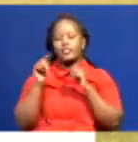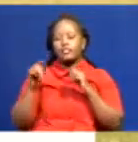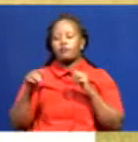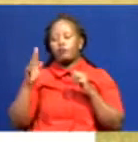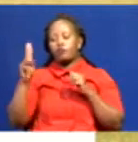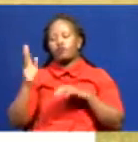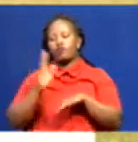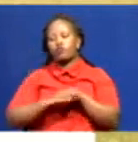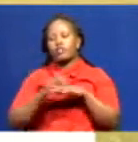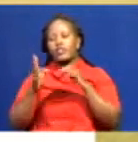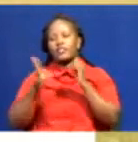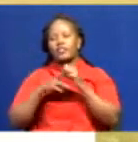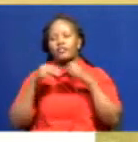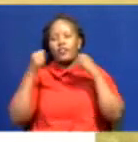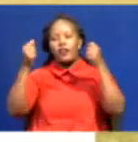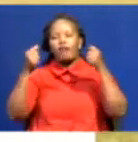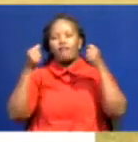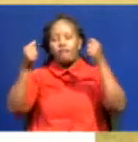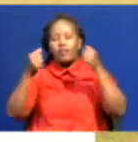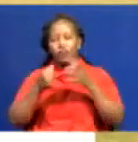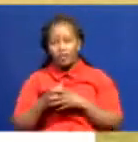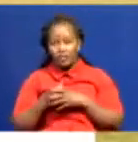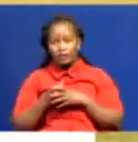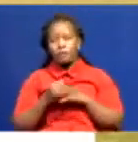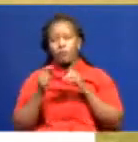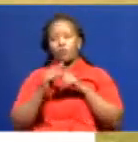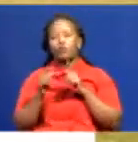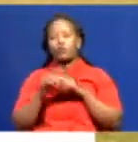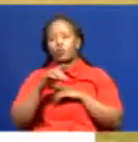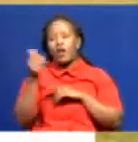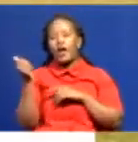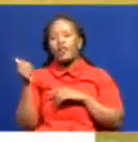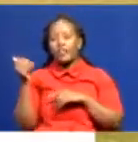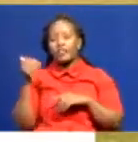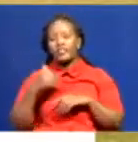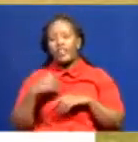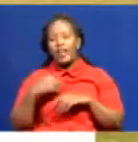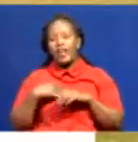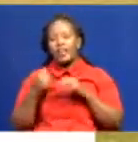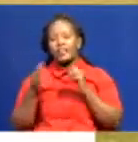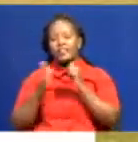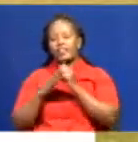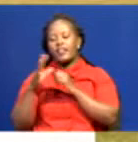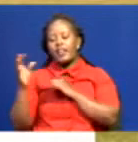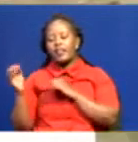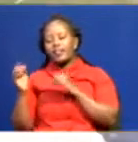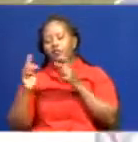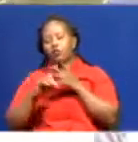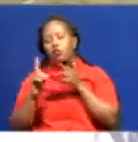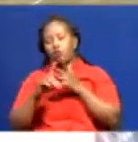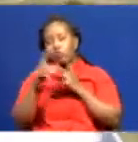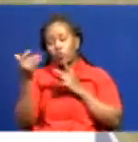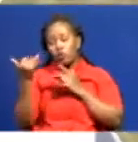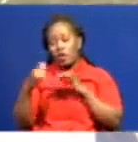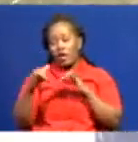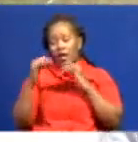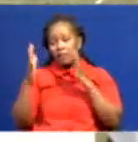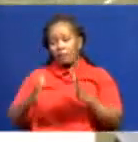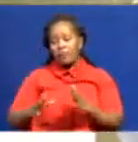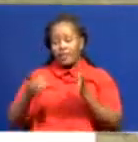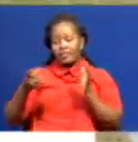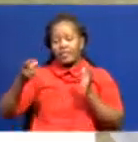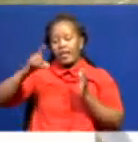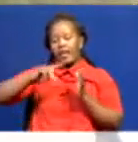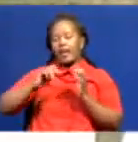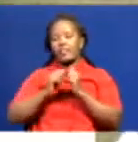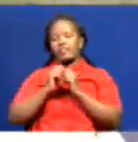get the 7-wicket victory. Captain Alexander Busing Volshek contributed 19 runs, with Johannes Visagie adding 14.